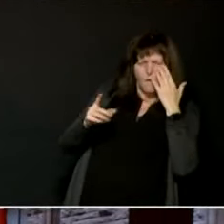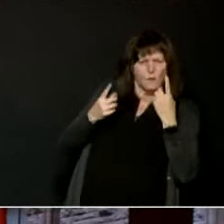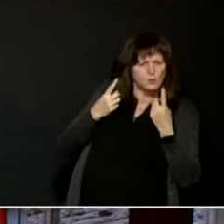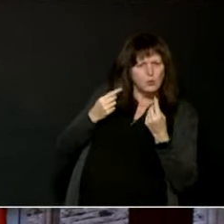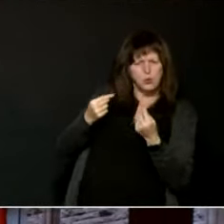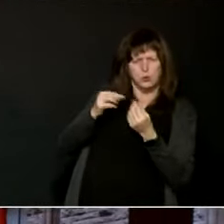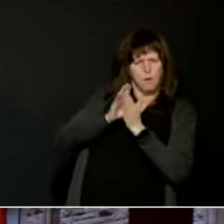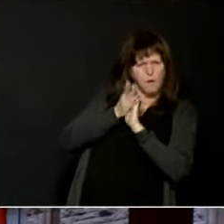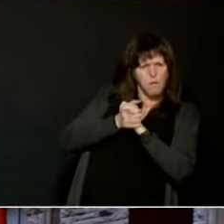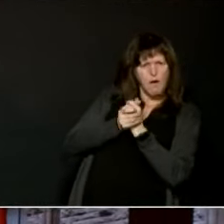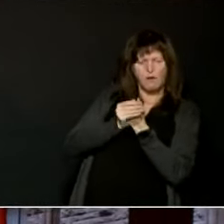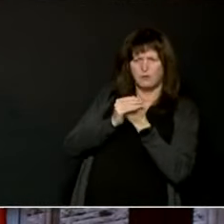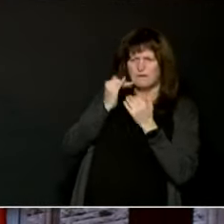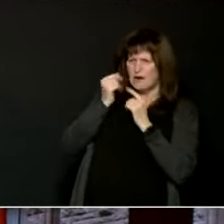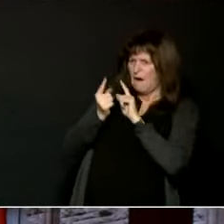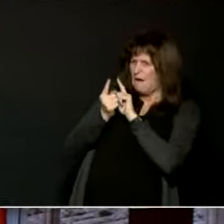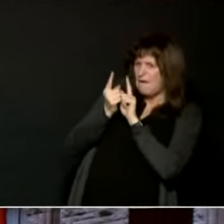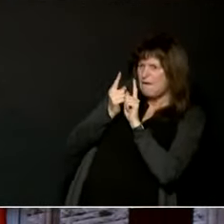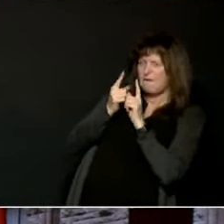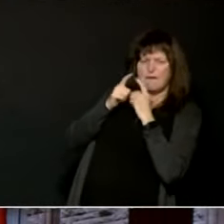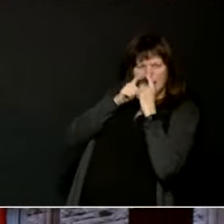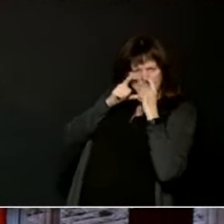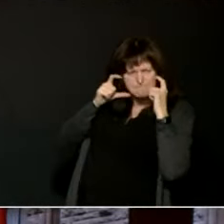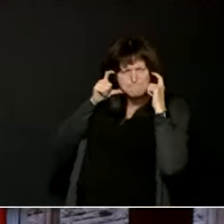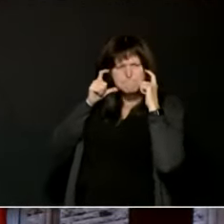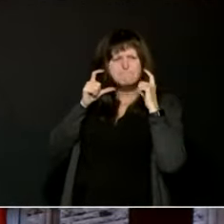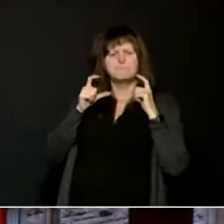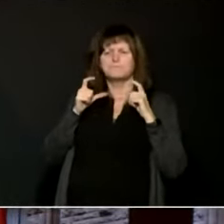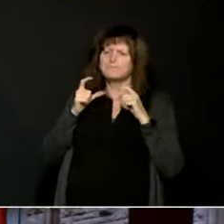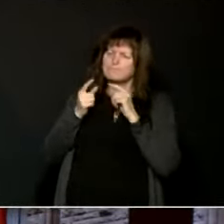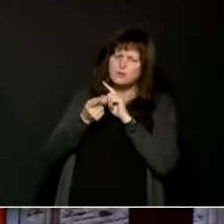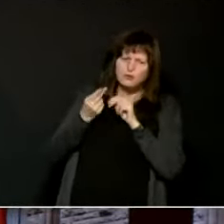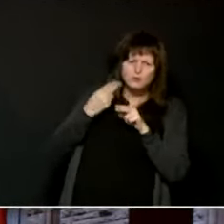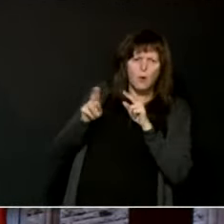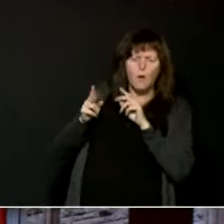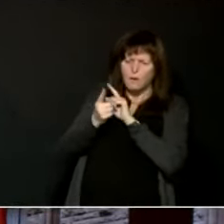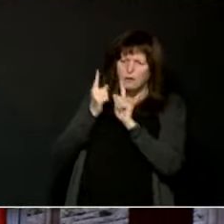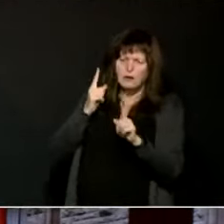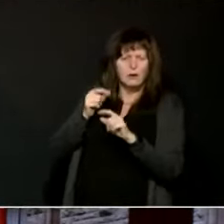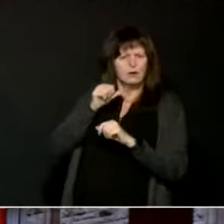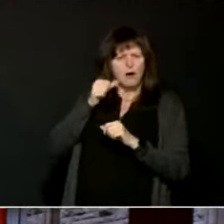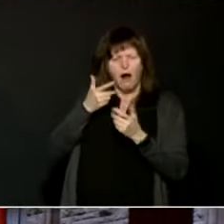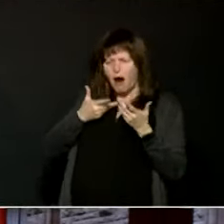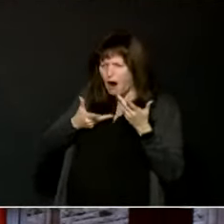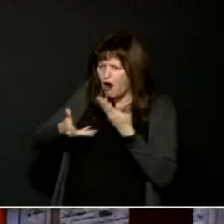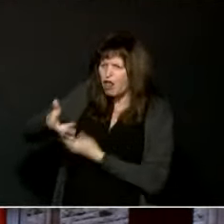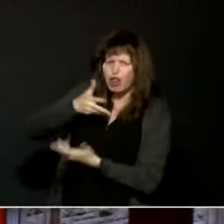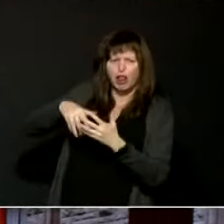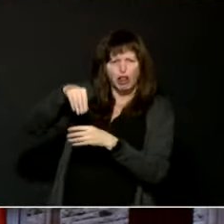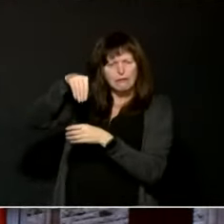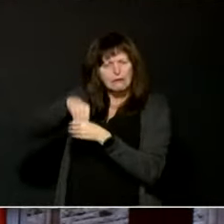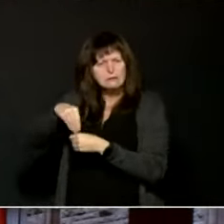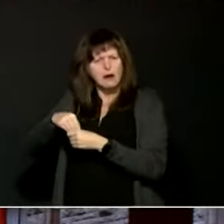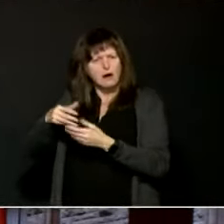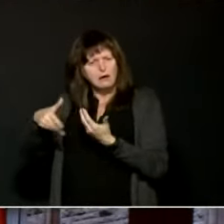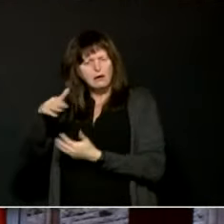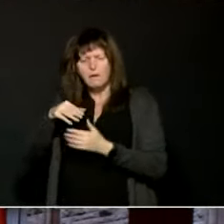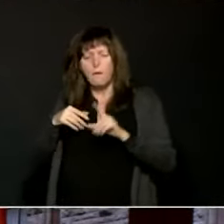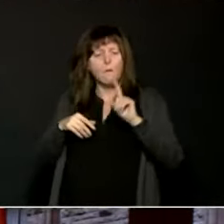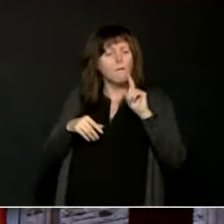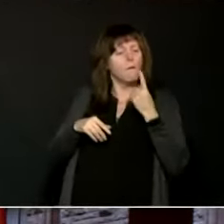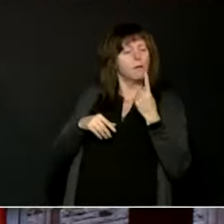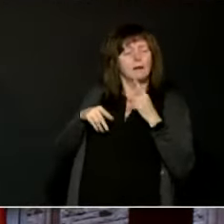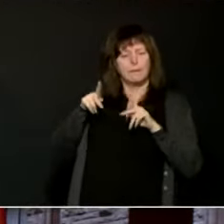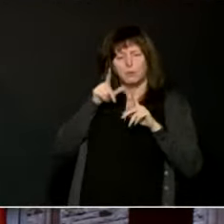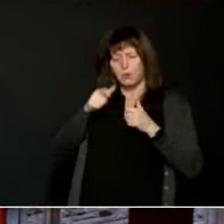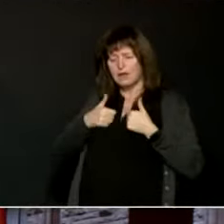of contact to a minimal, and you do not move into congregate settings unless you're with household members in that.